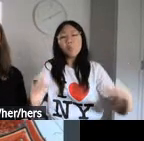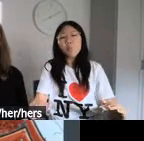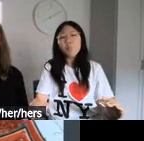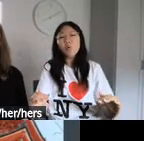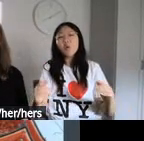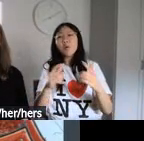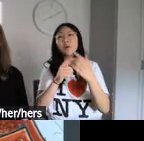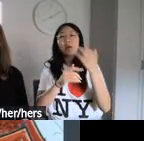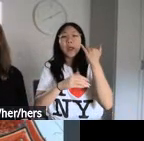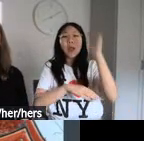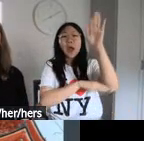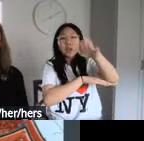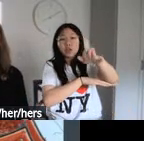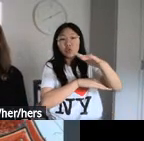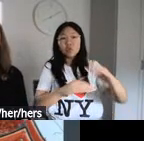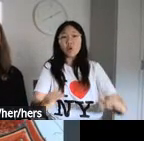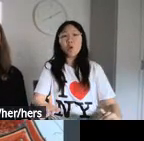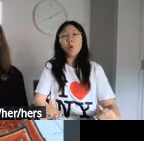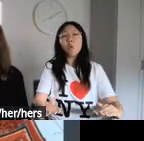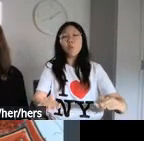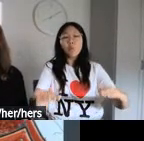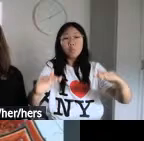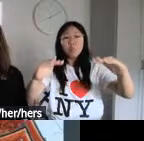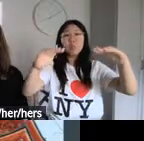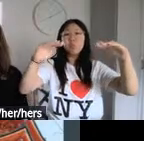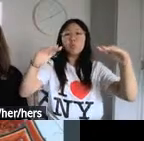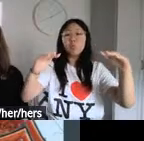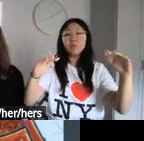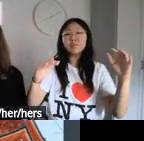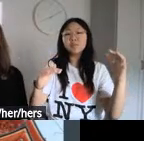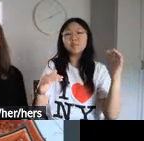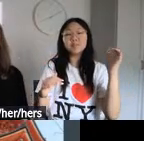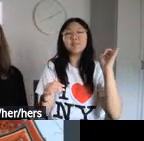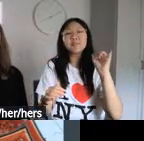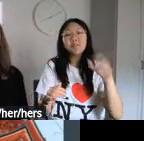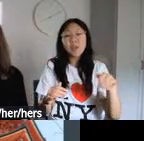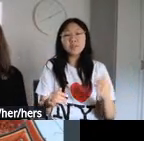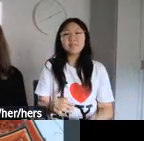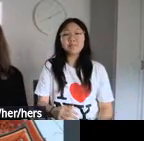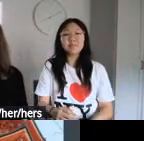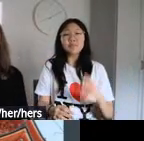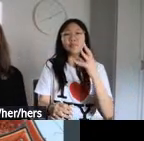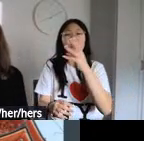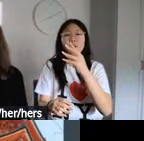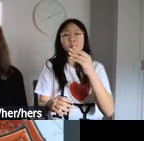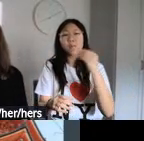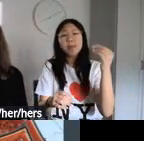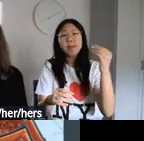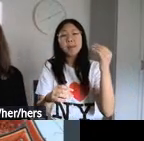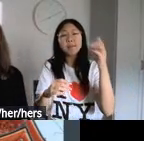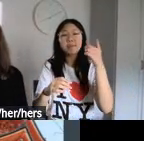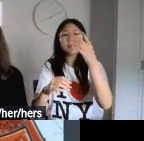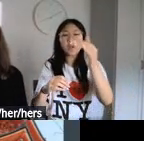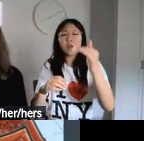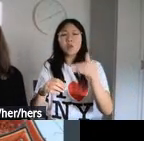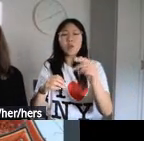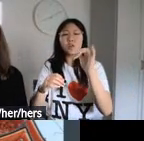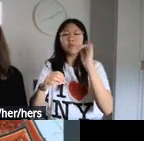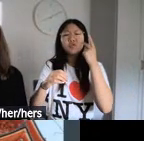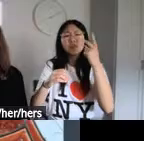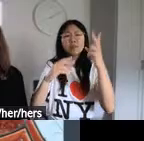in the morning, you see the water level go down, and then in the afternoon, the tide rises. So that's